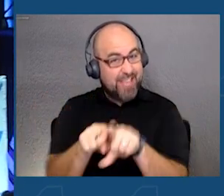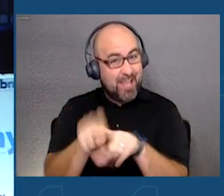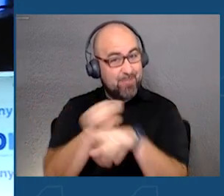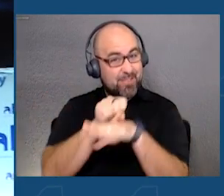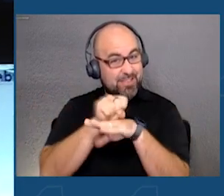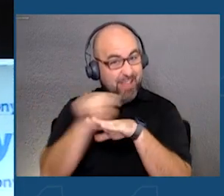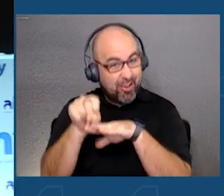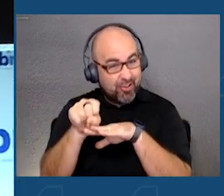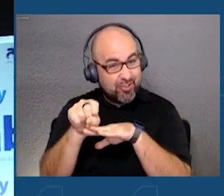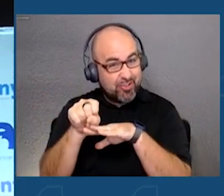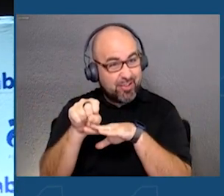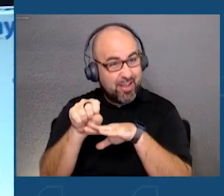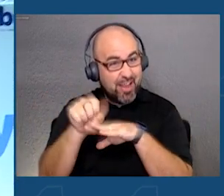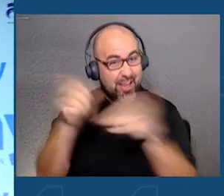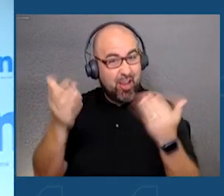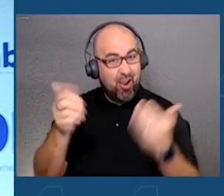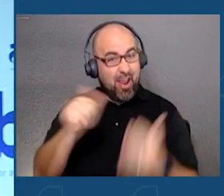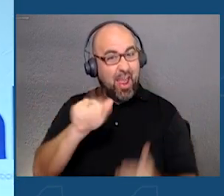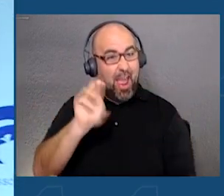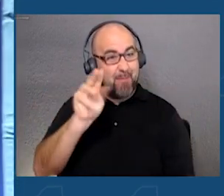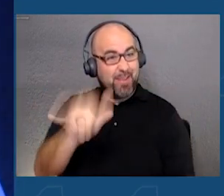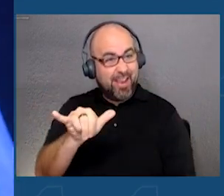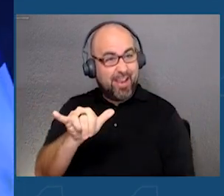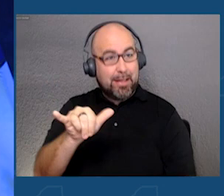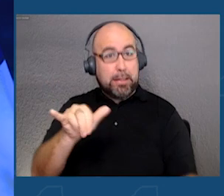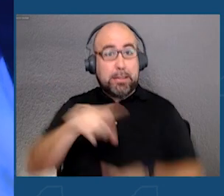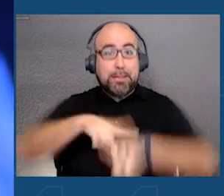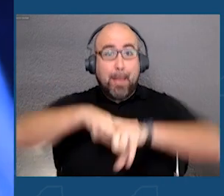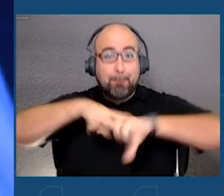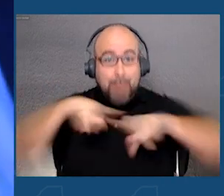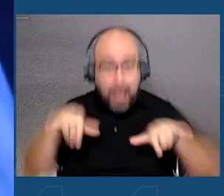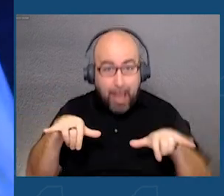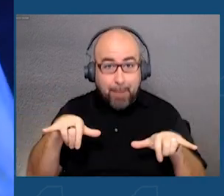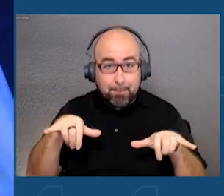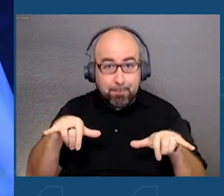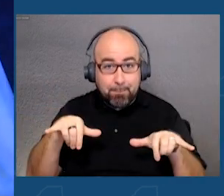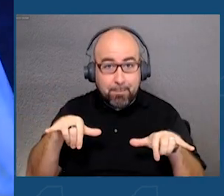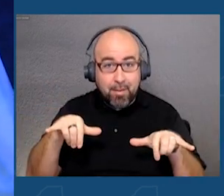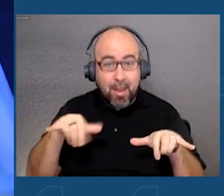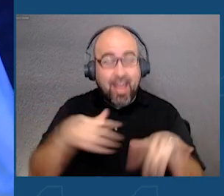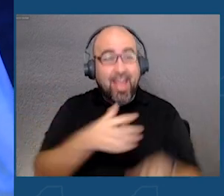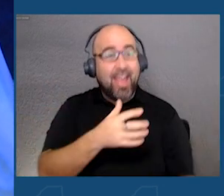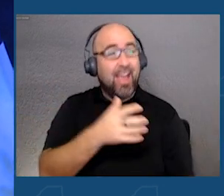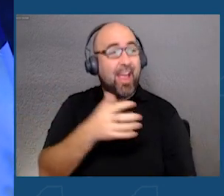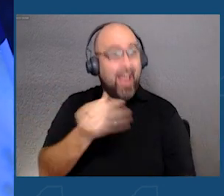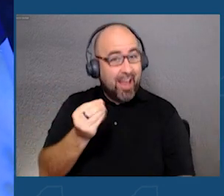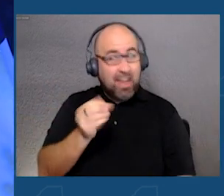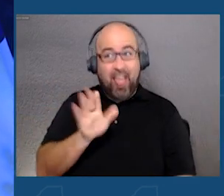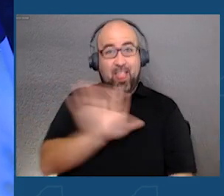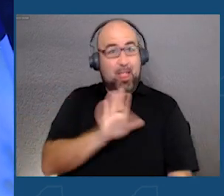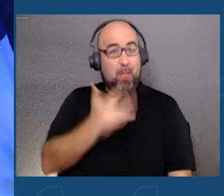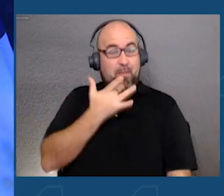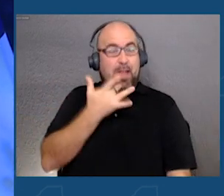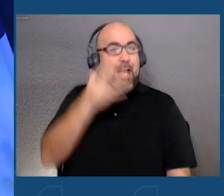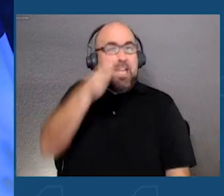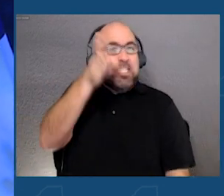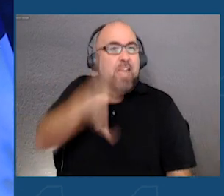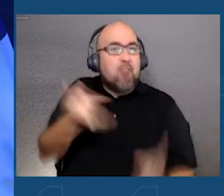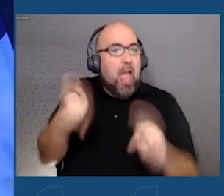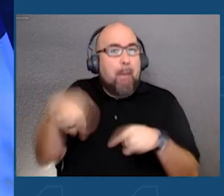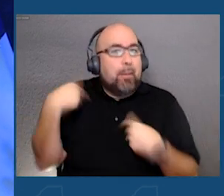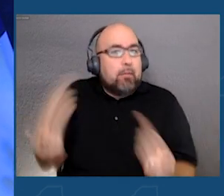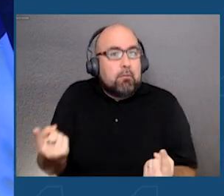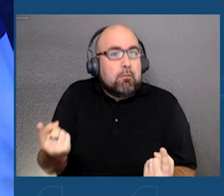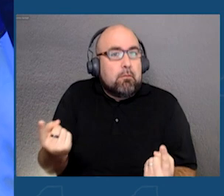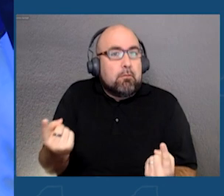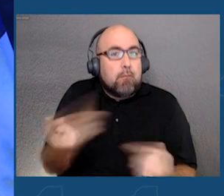Abney at the same time and by choice. Never happened. Literally never happened. And